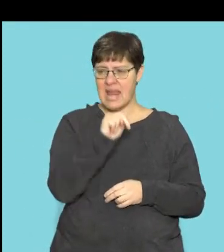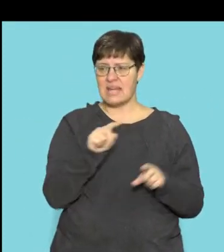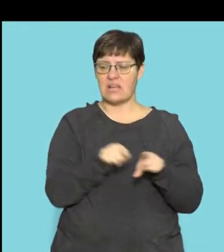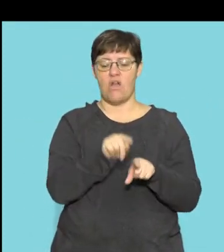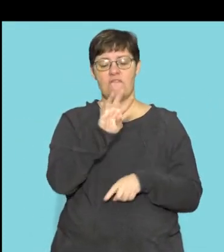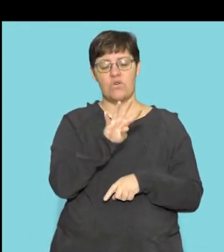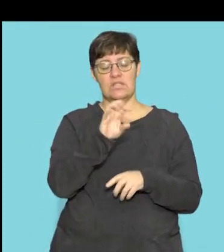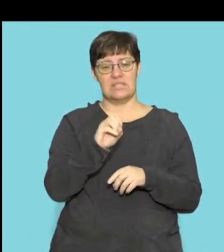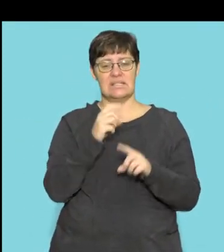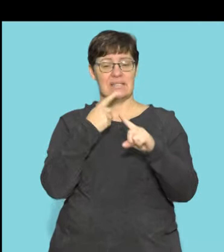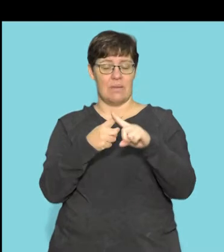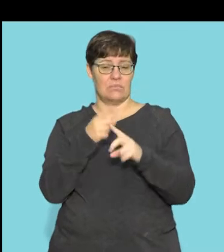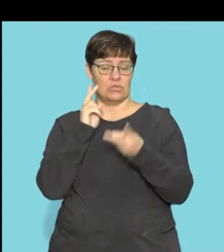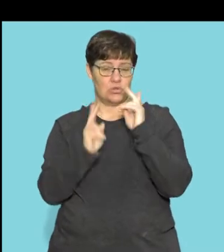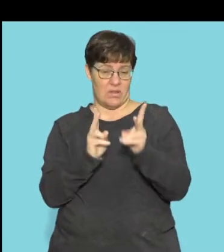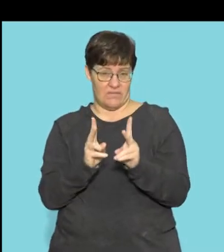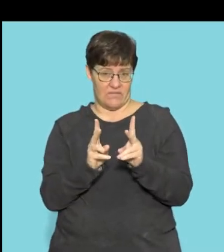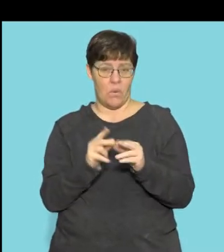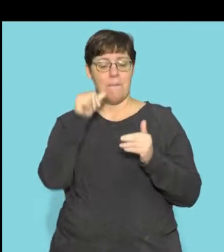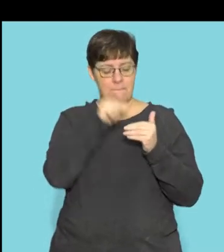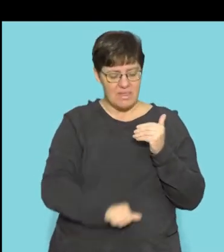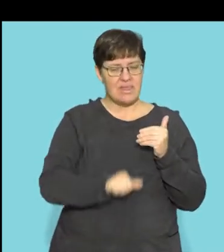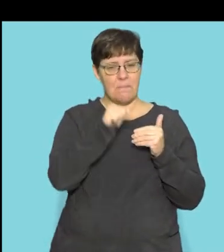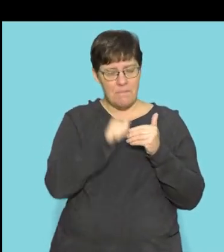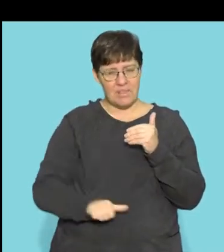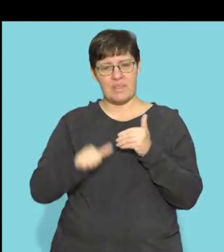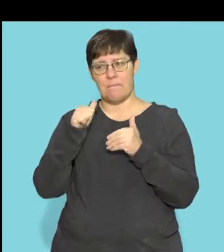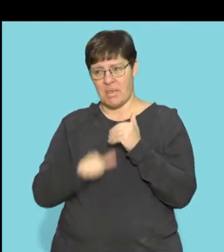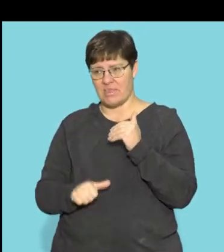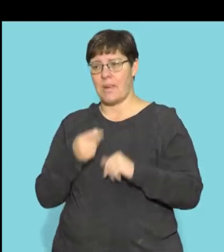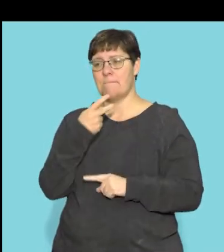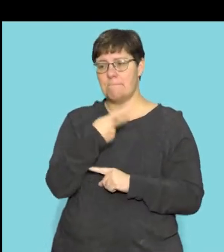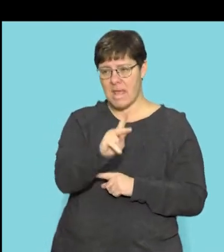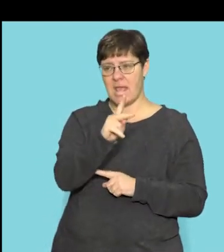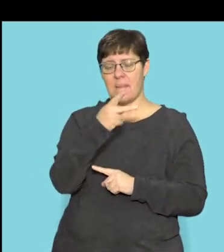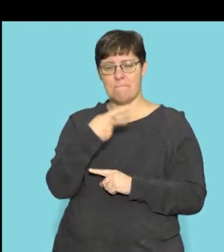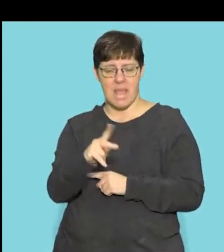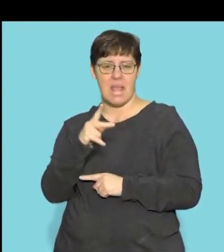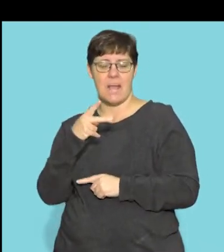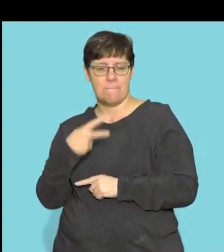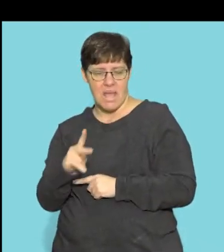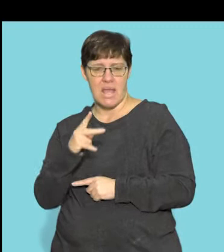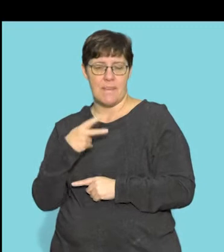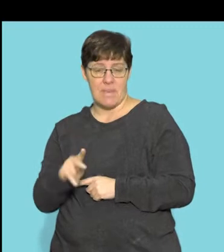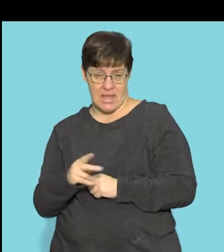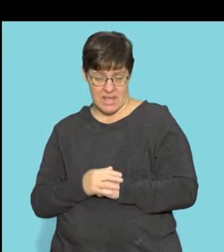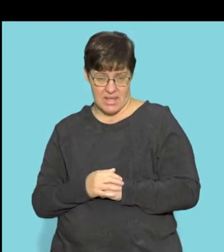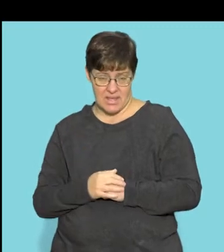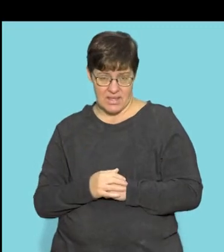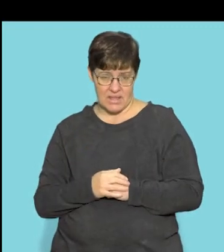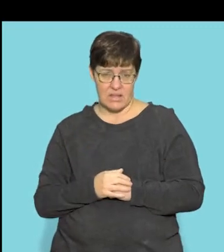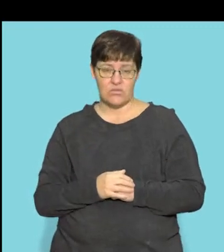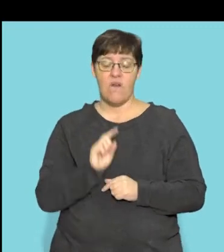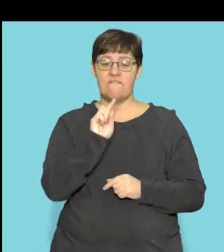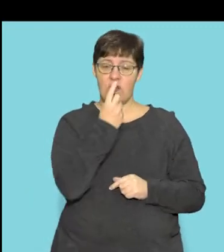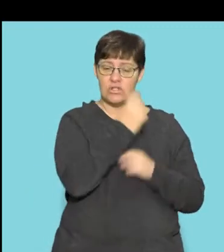Because every month you are making the payment, not every year. So for the first year, 12 months, second year,